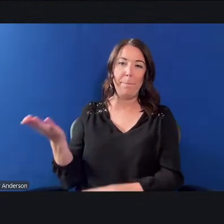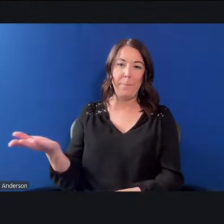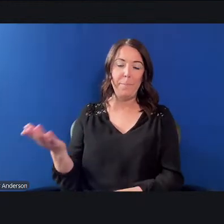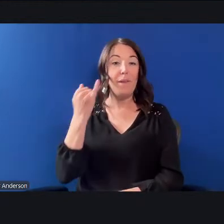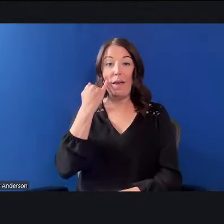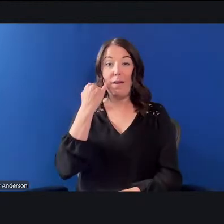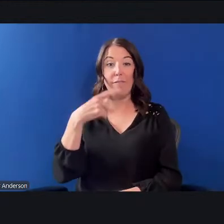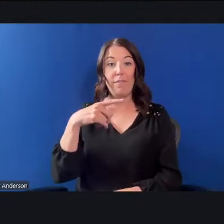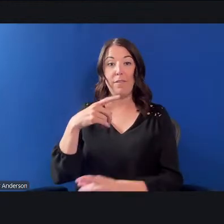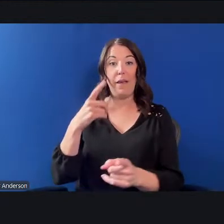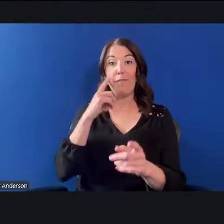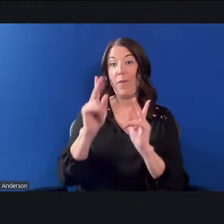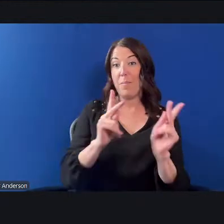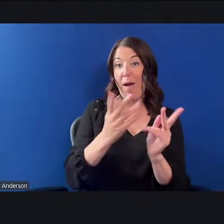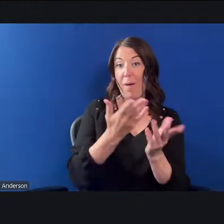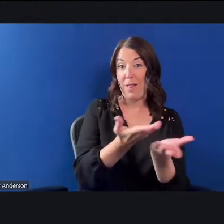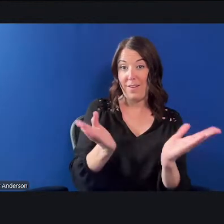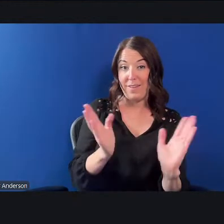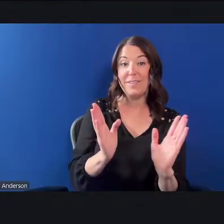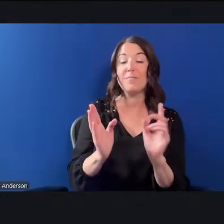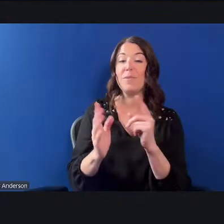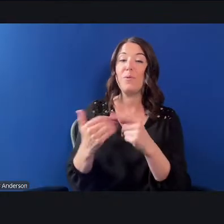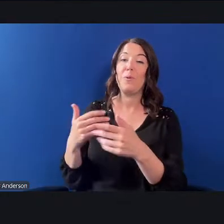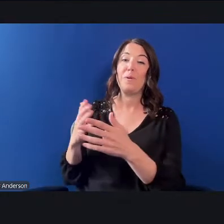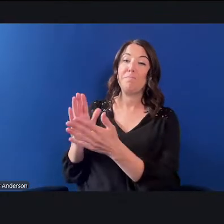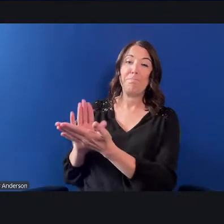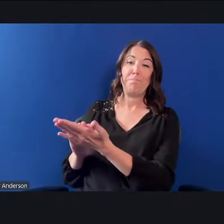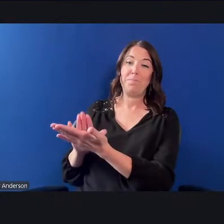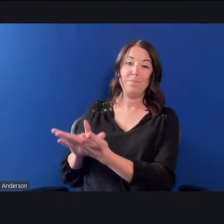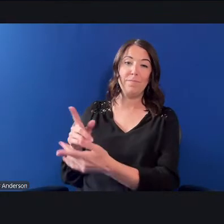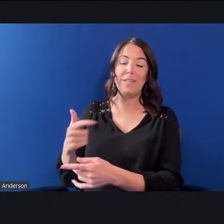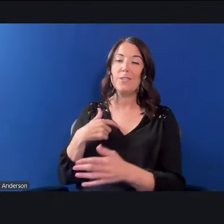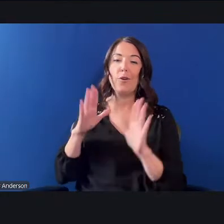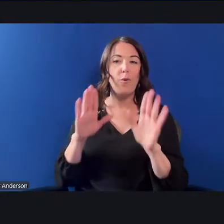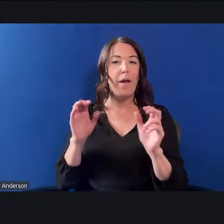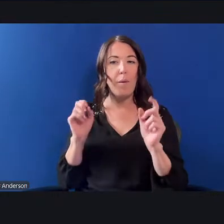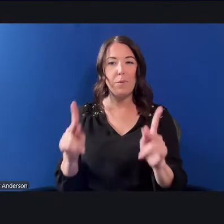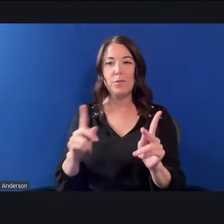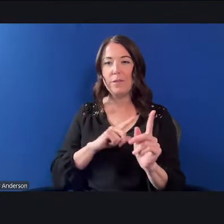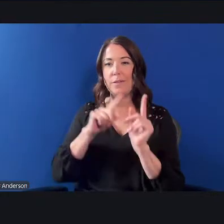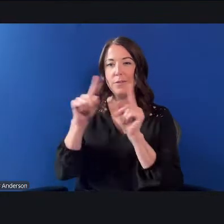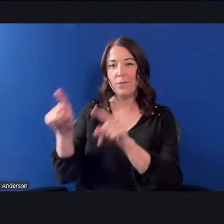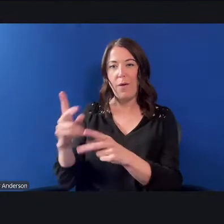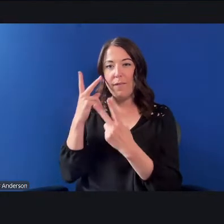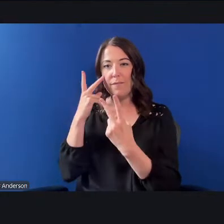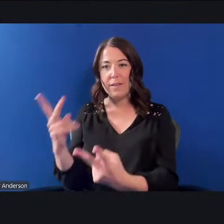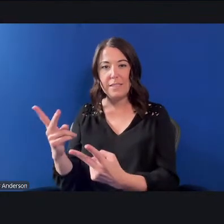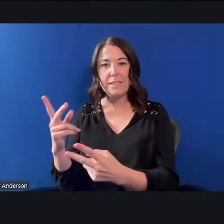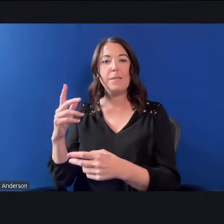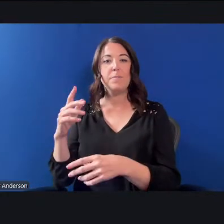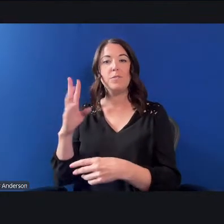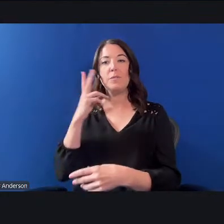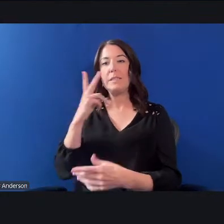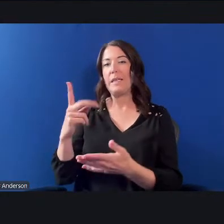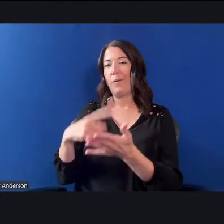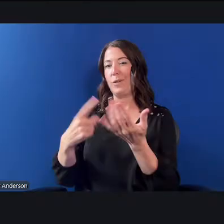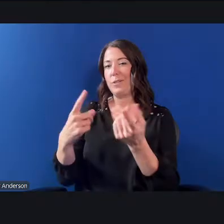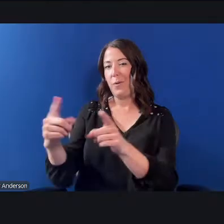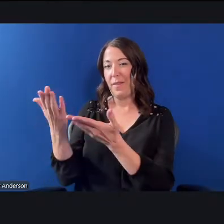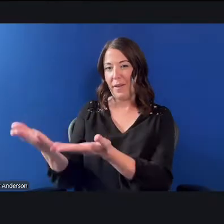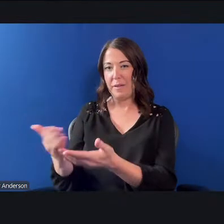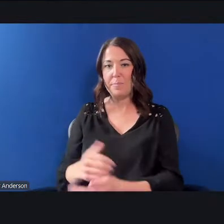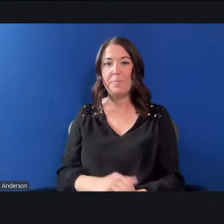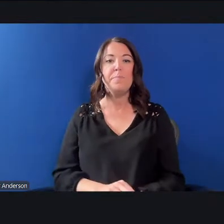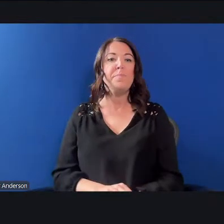For the public, it's a great opportunity to visit there and see what's going on.